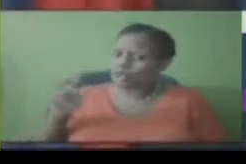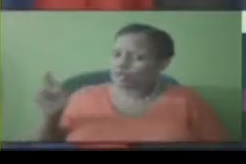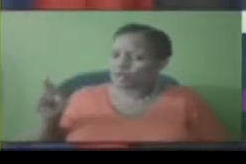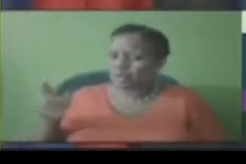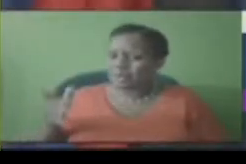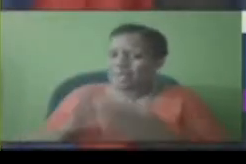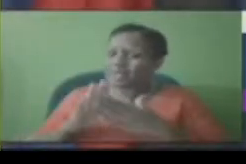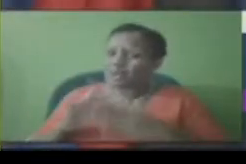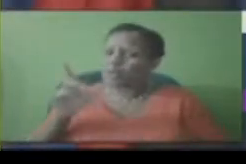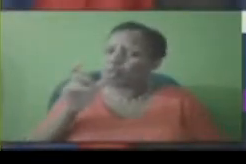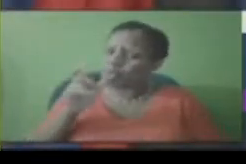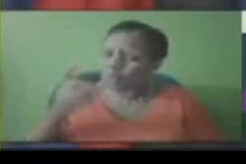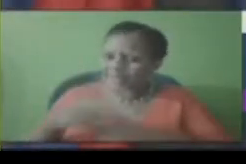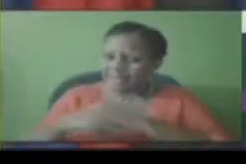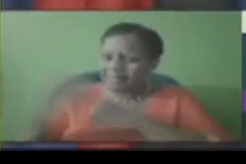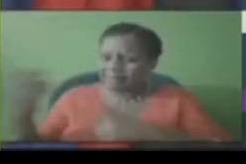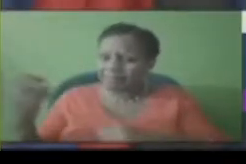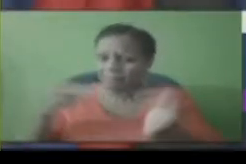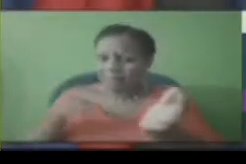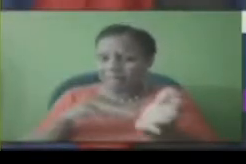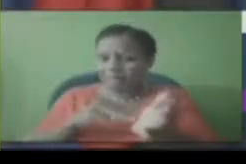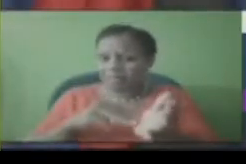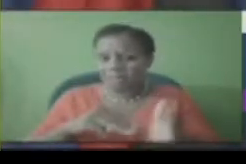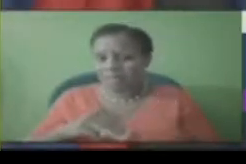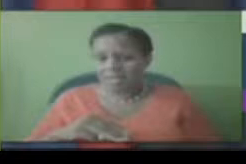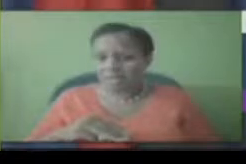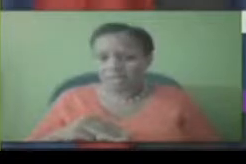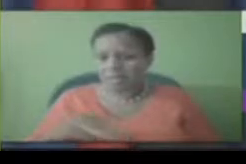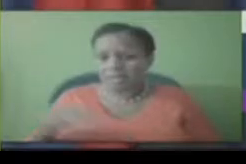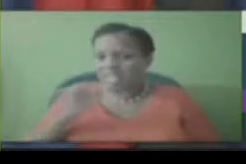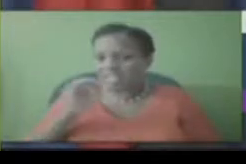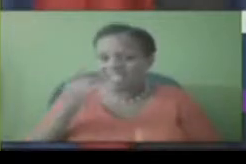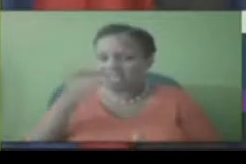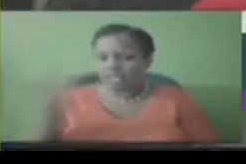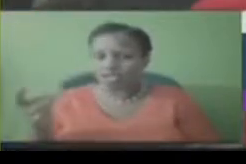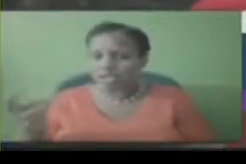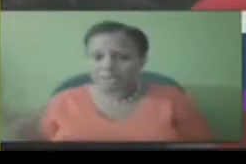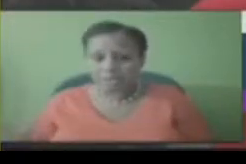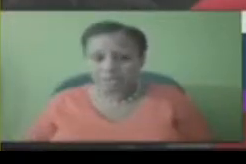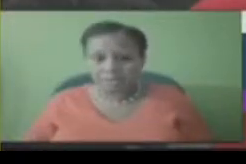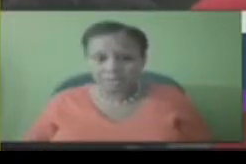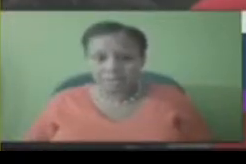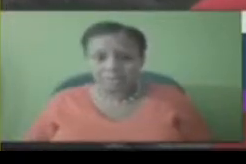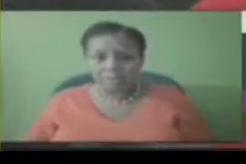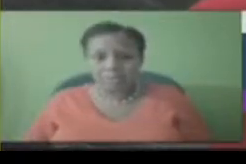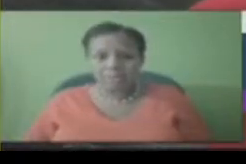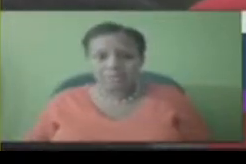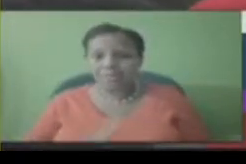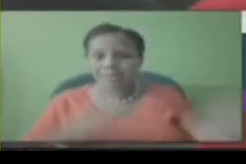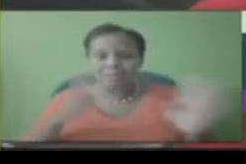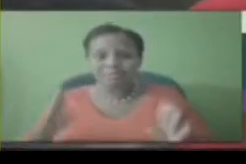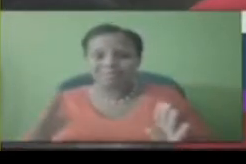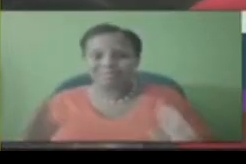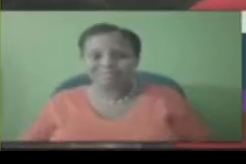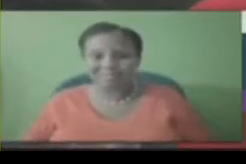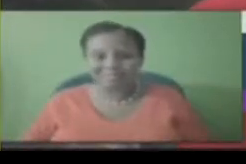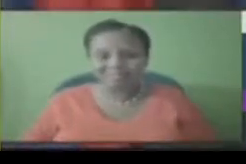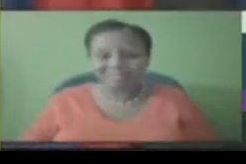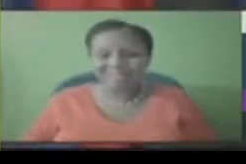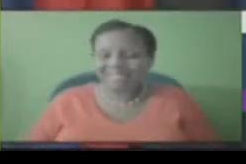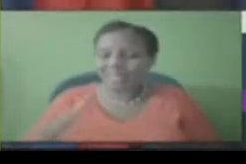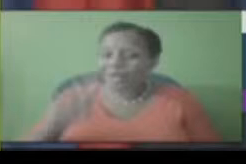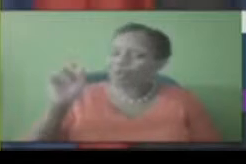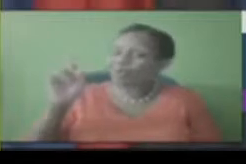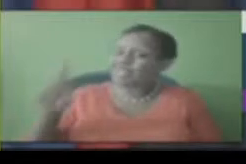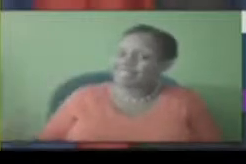I can't say that. Professor, if I can take you out of this for a second. I think that we've